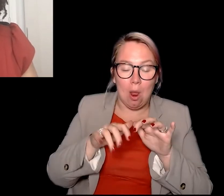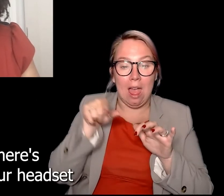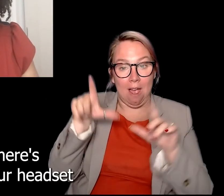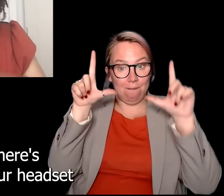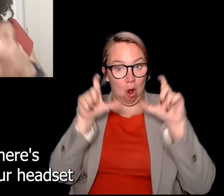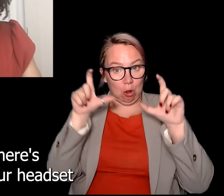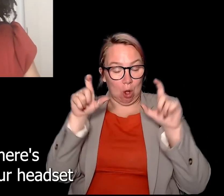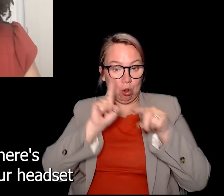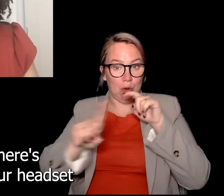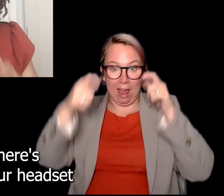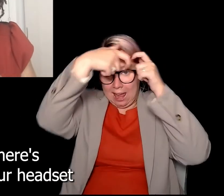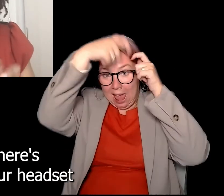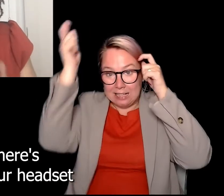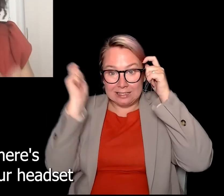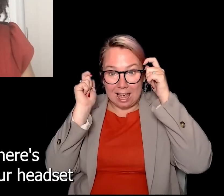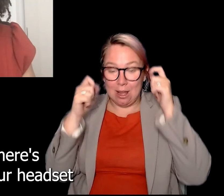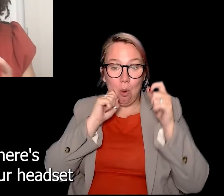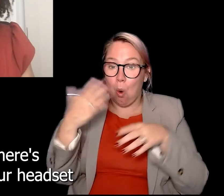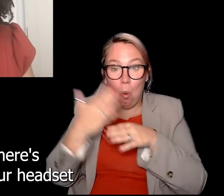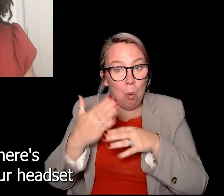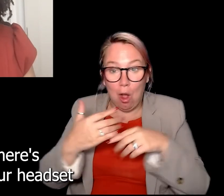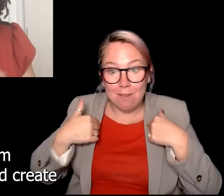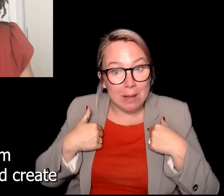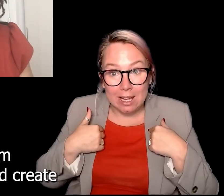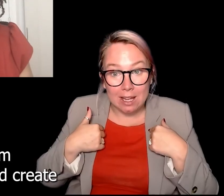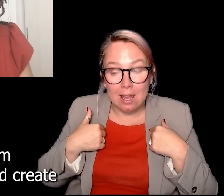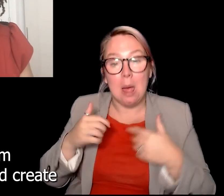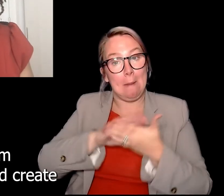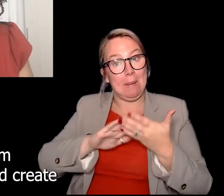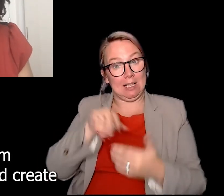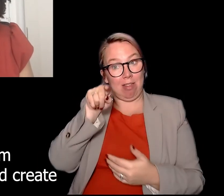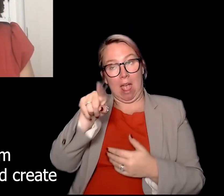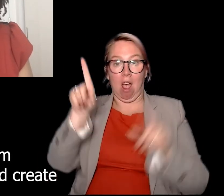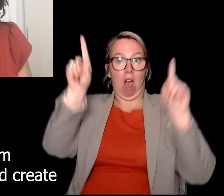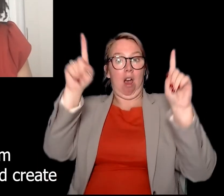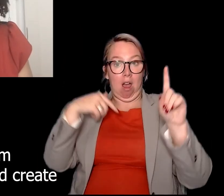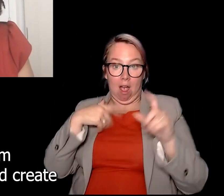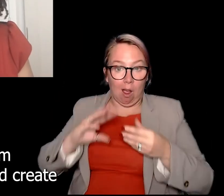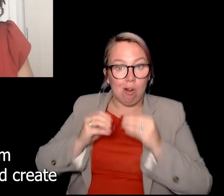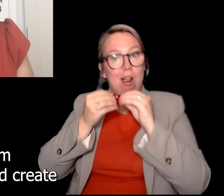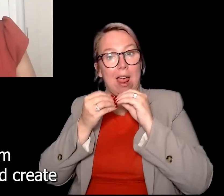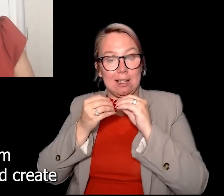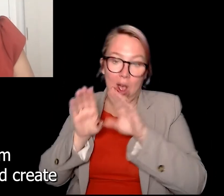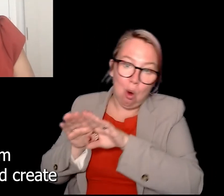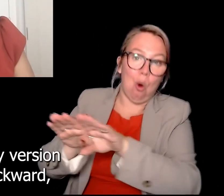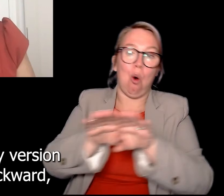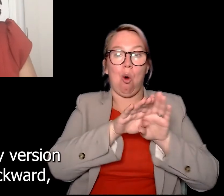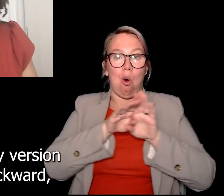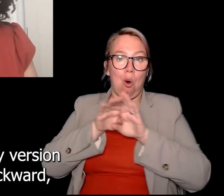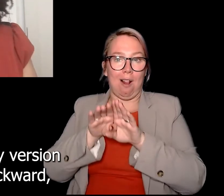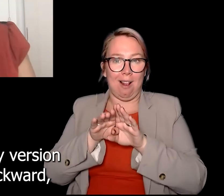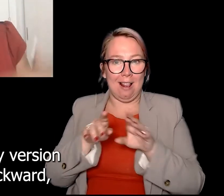So when I wrote in saying like, hey, here's a photo of me trying to use your headset and it doesn't work, like, and I'm not expecting them to go and